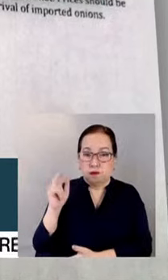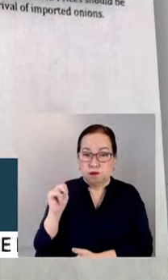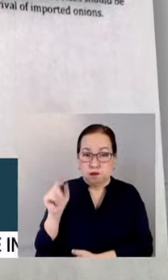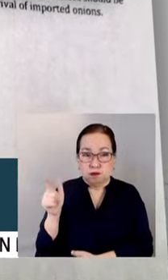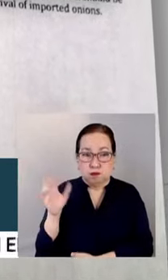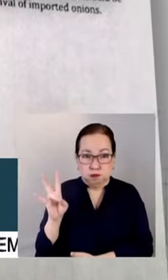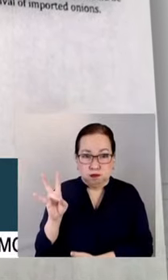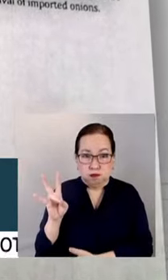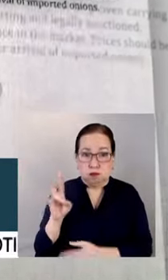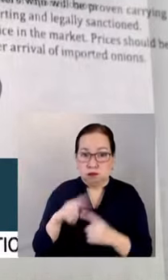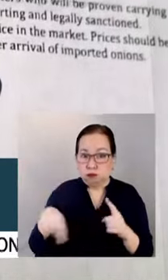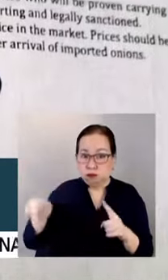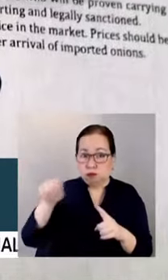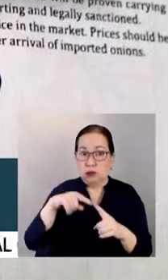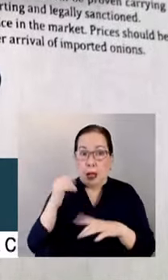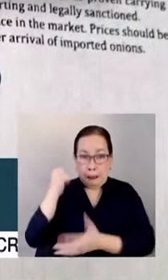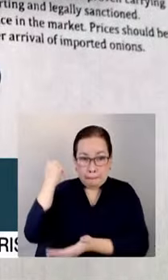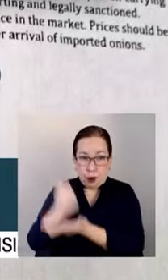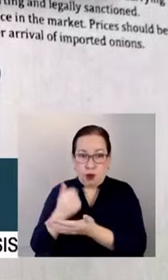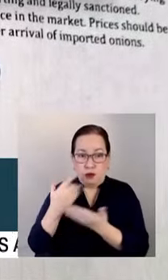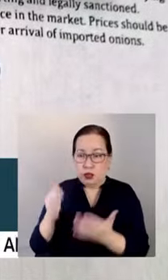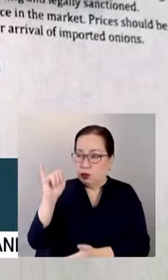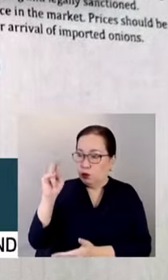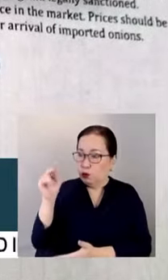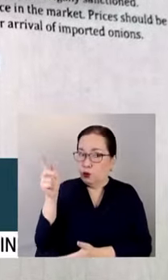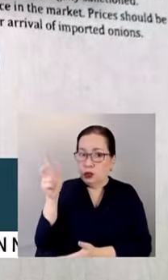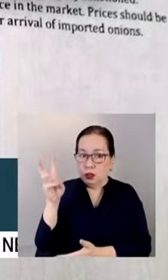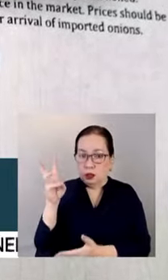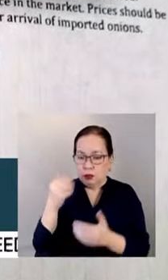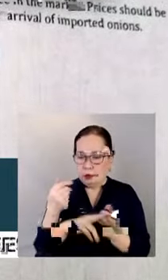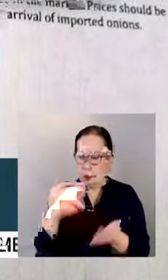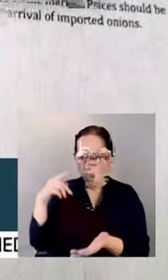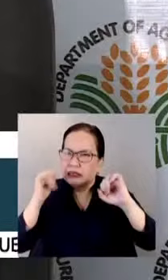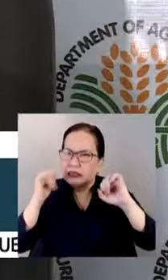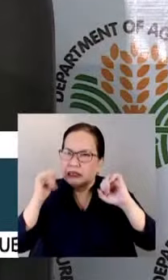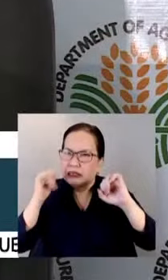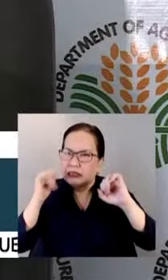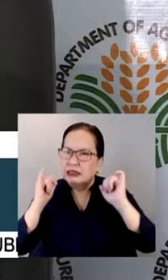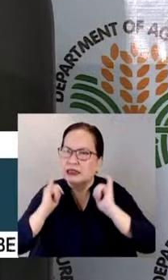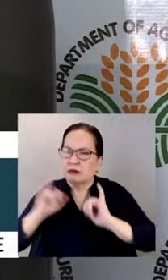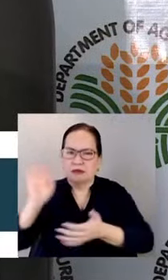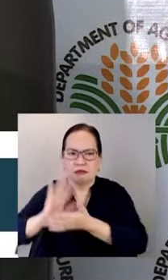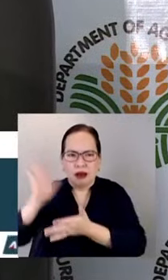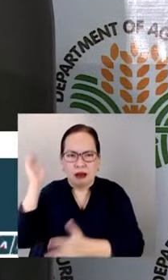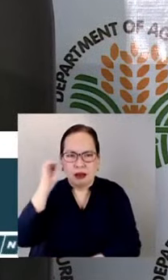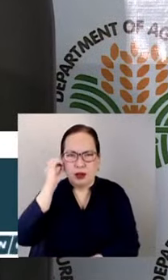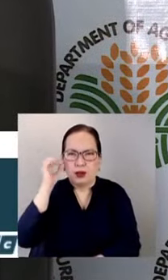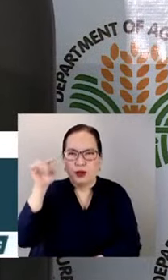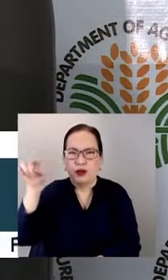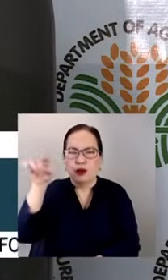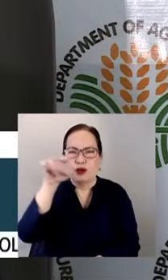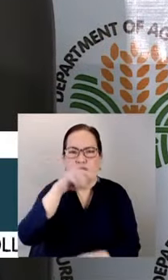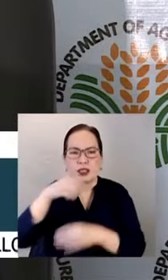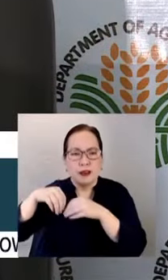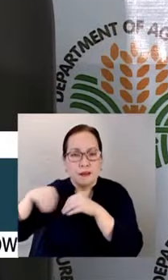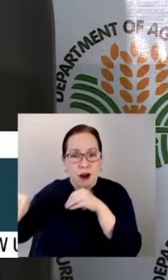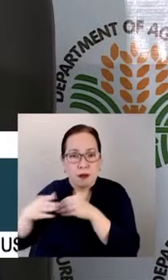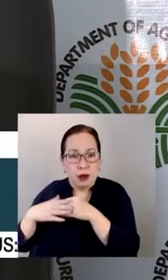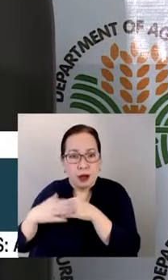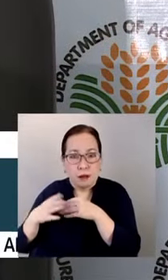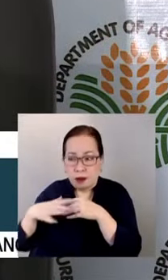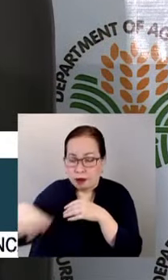The clearance, dated January 6th and signed by Undersecretary Domingo Panganiba, stabilized pressure ng farm gate. Eh kung